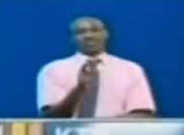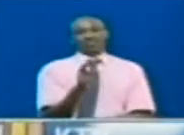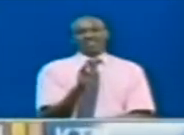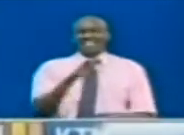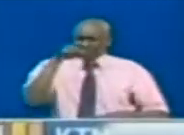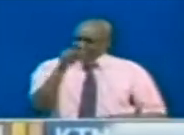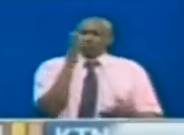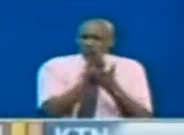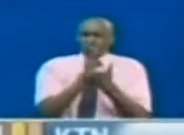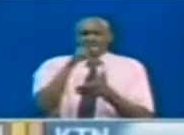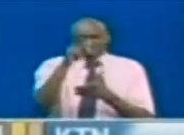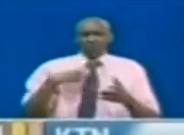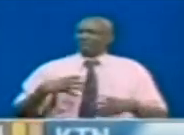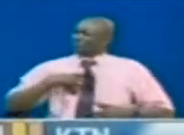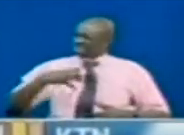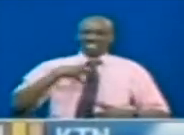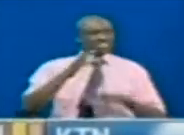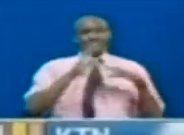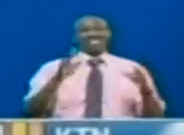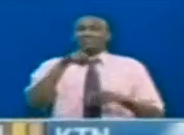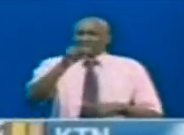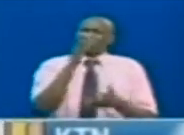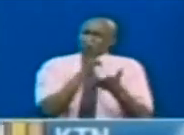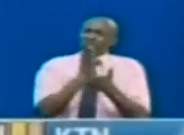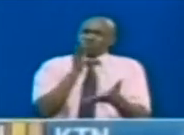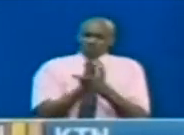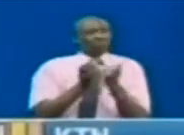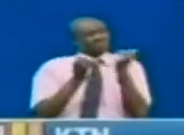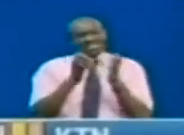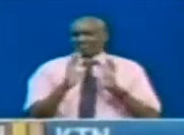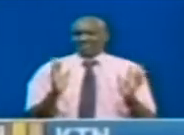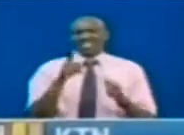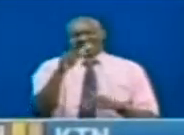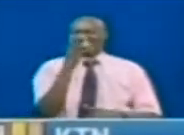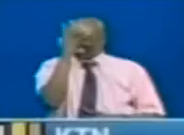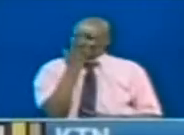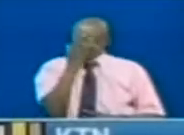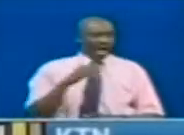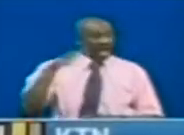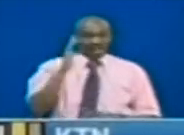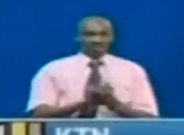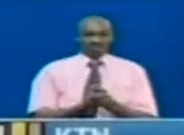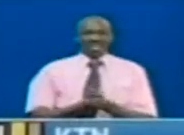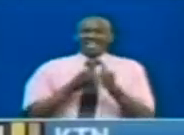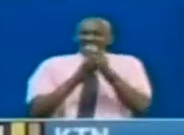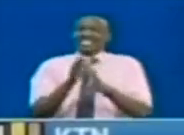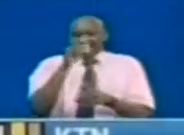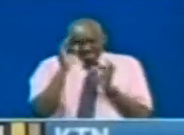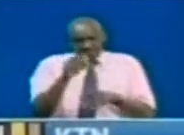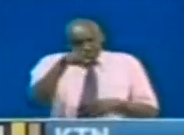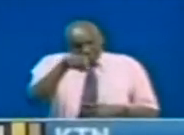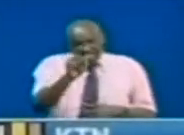They just are there to enrich themselves, really. They are, really, it is a business, and it is shameful. Kiongozi mwenye anapatikana